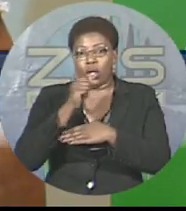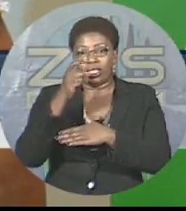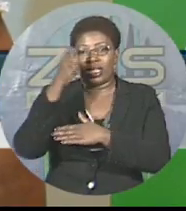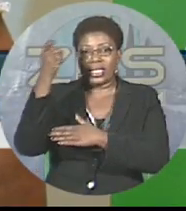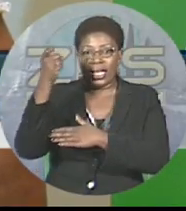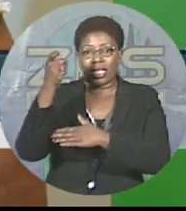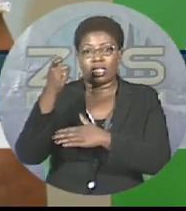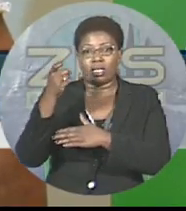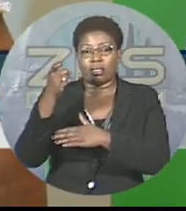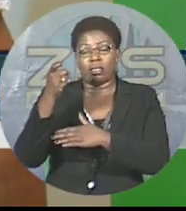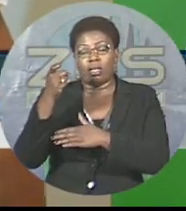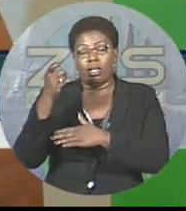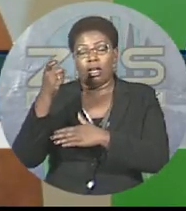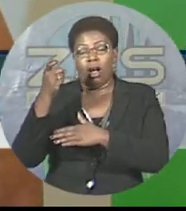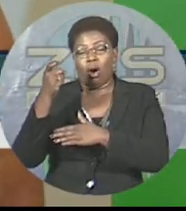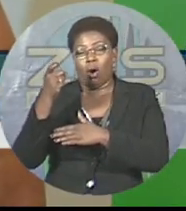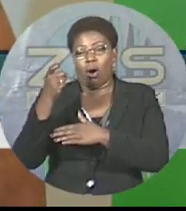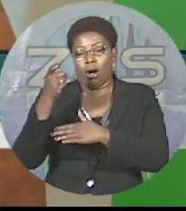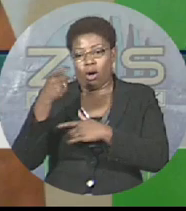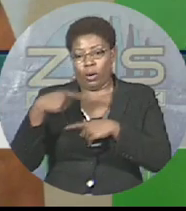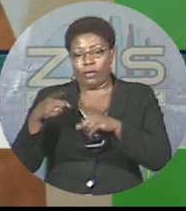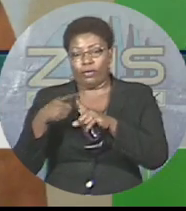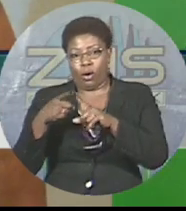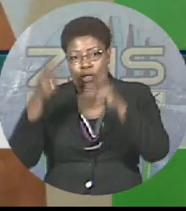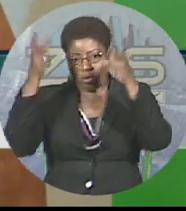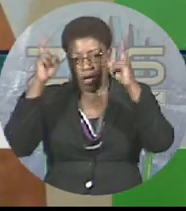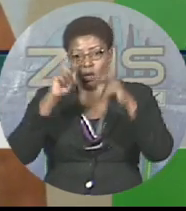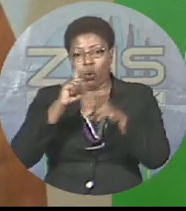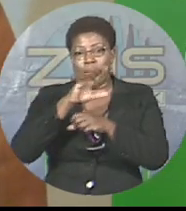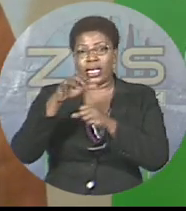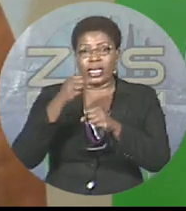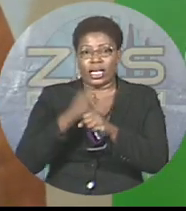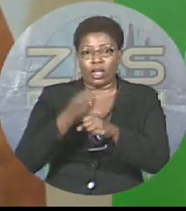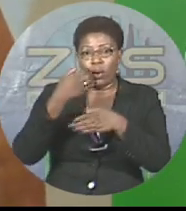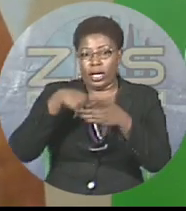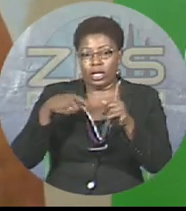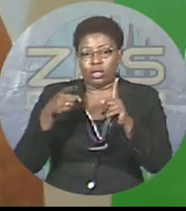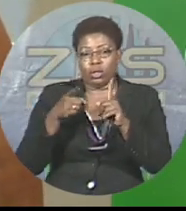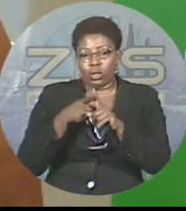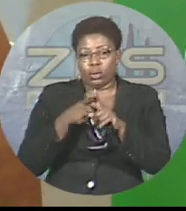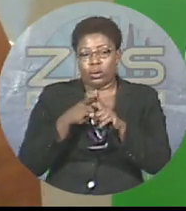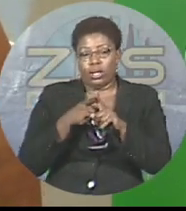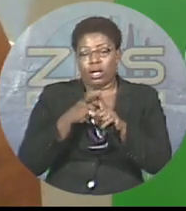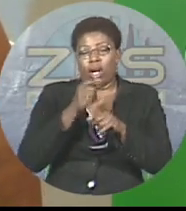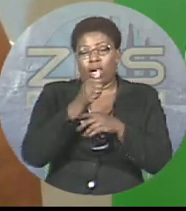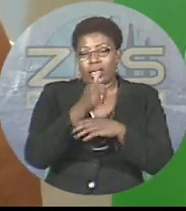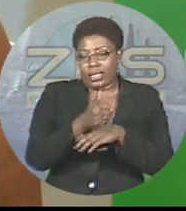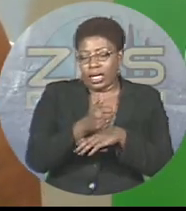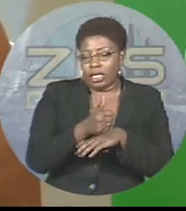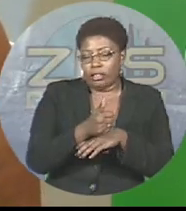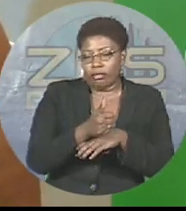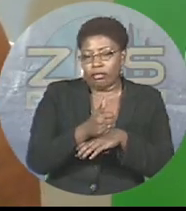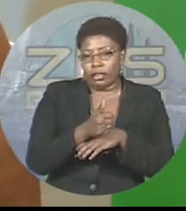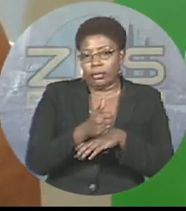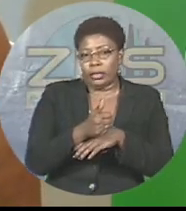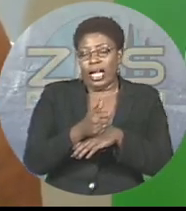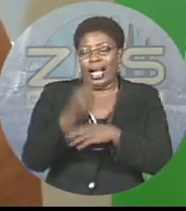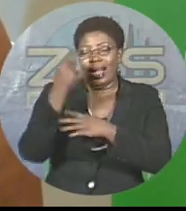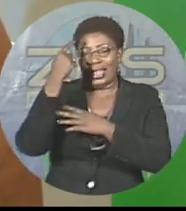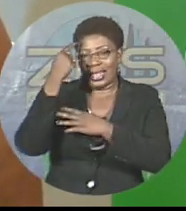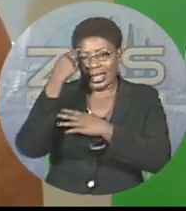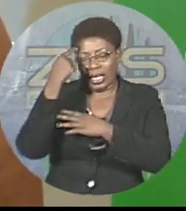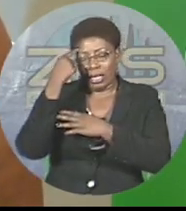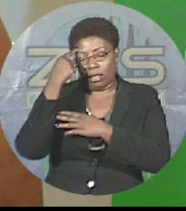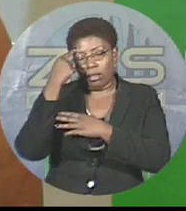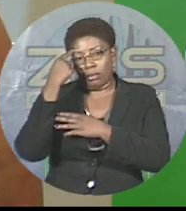successful in my quest for the crown, I took the year out to kind of go into a cocoon and repaint my wings